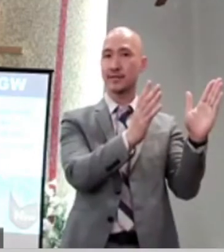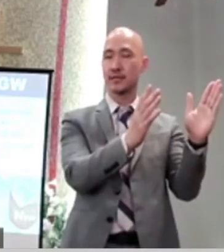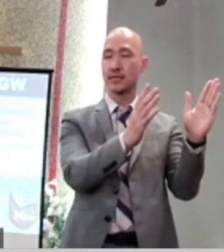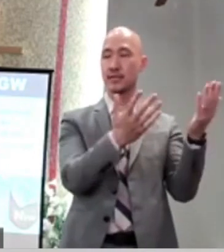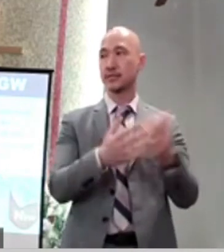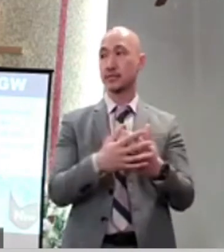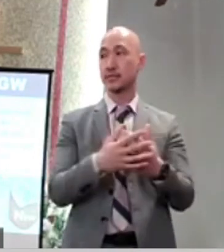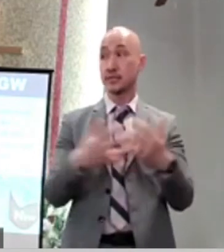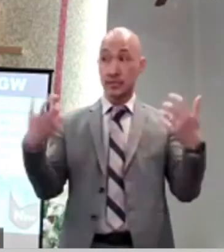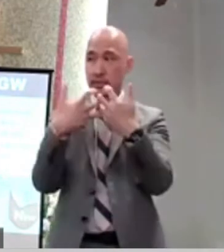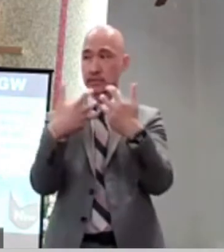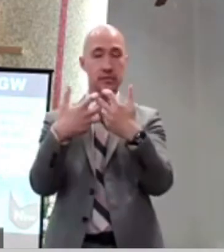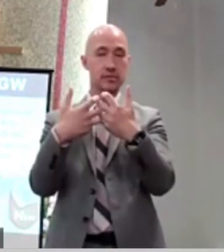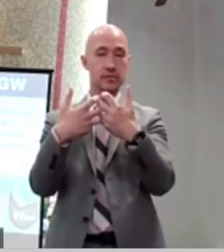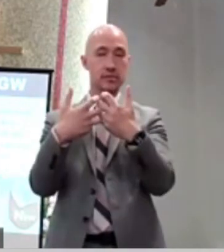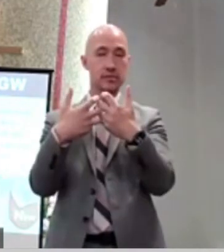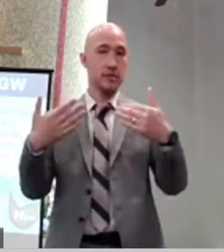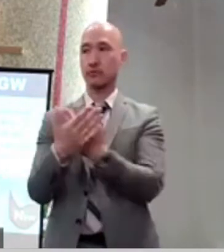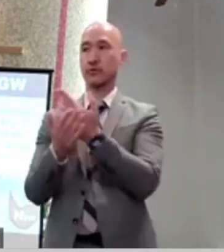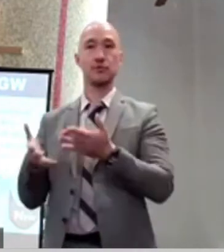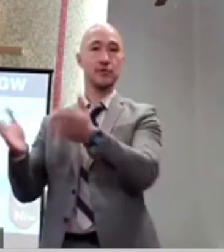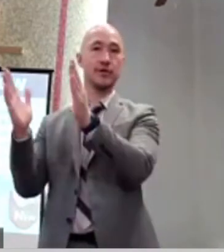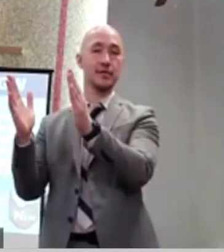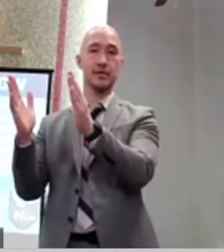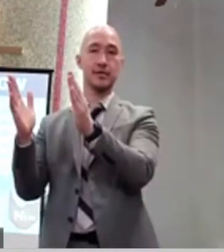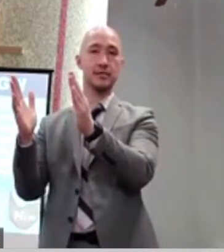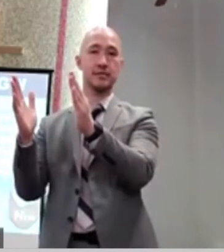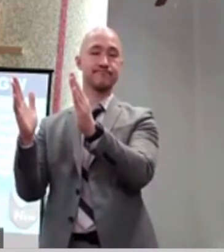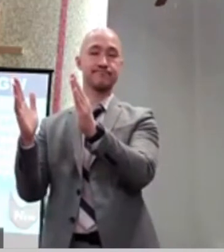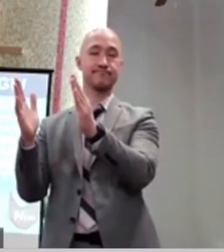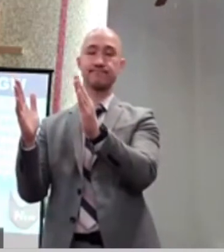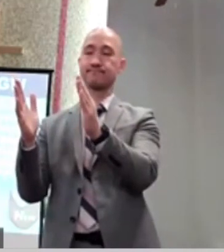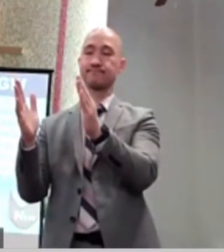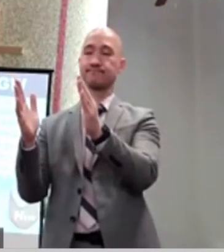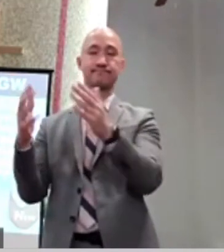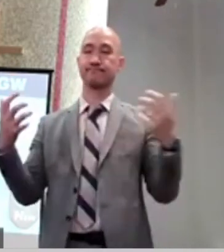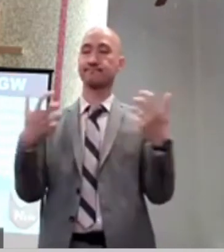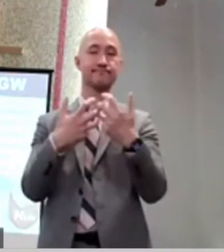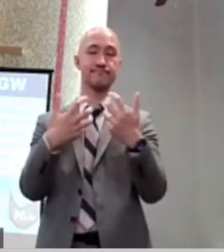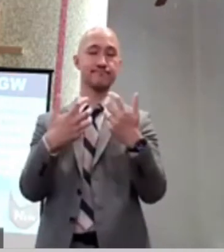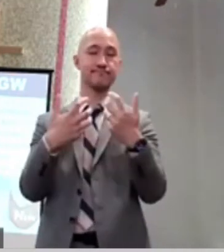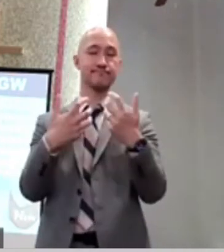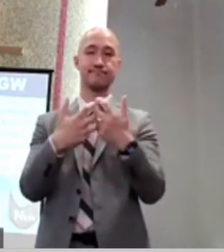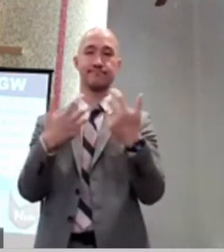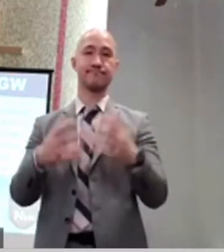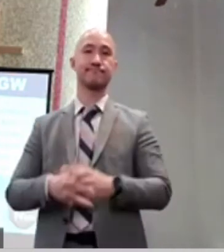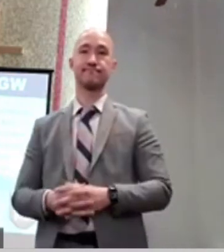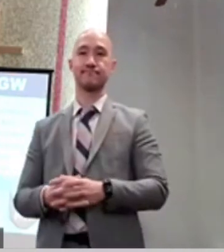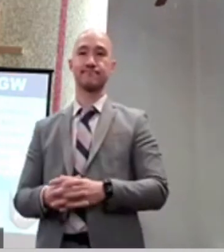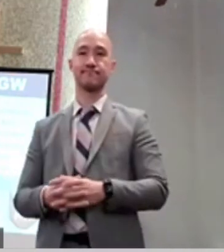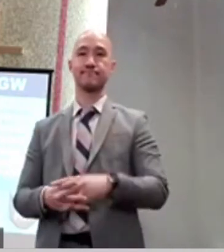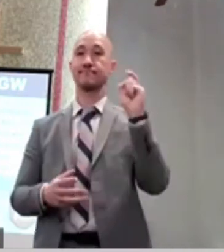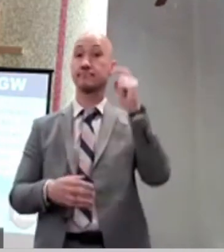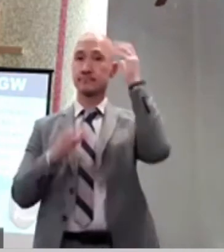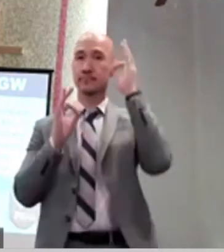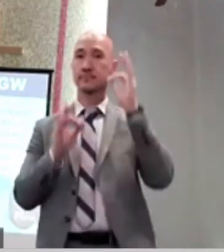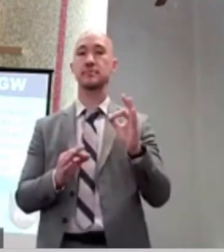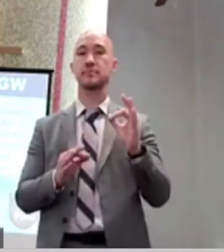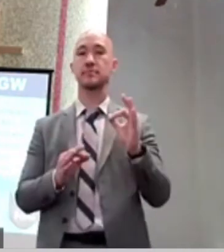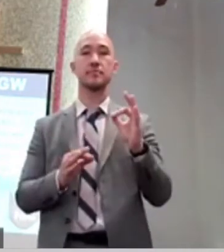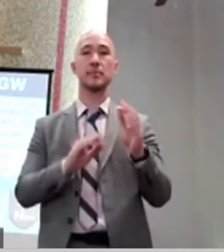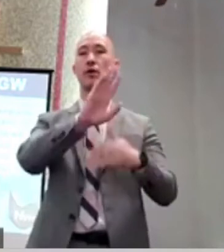break. This new covenant of grace is going to break you. And you're just going to be broken.